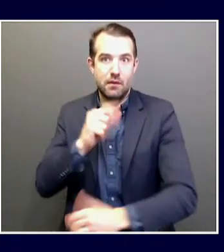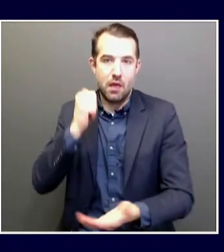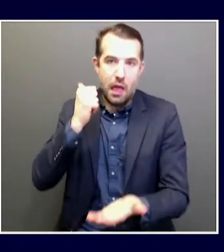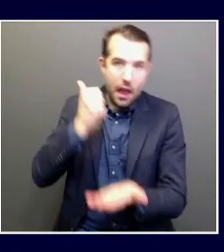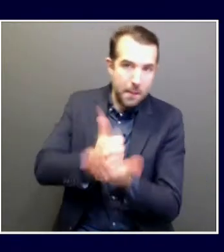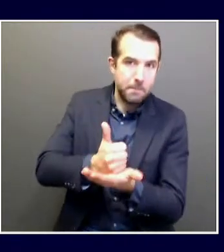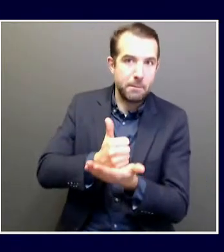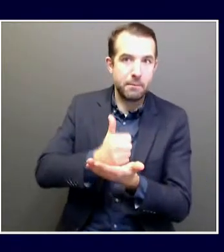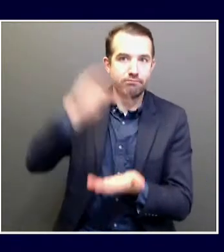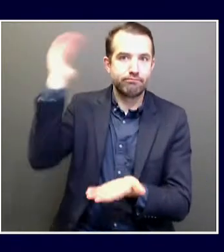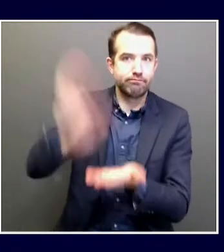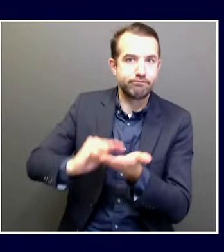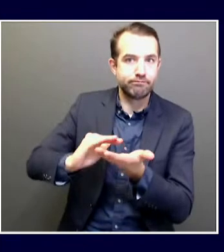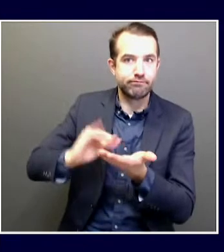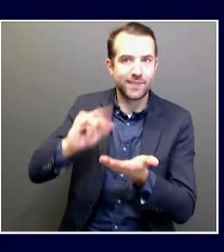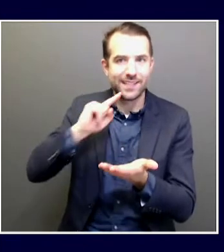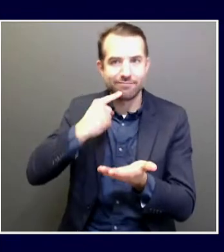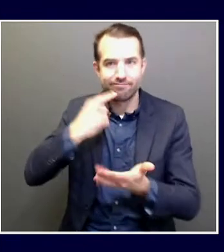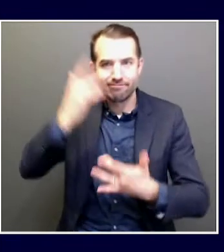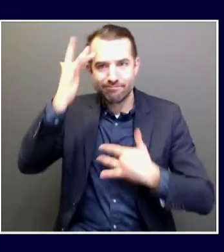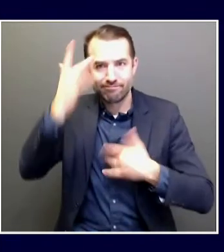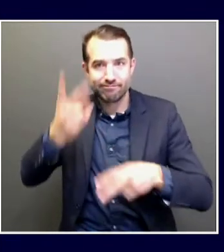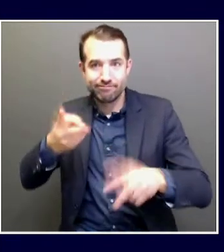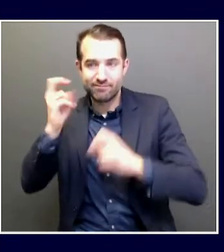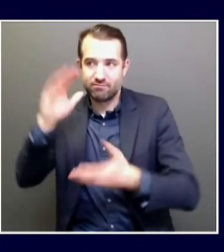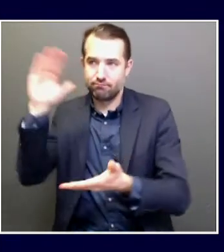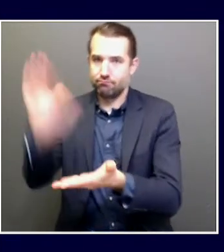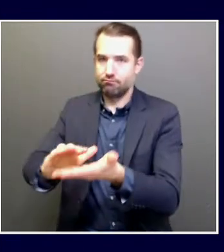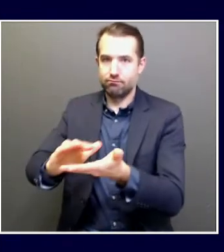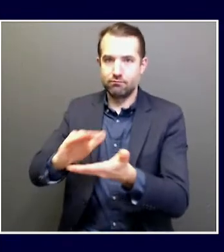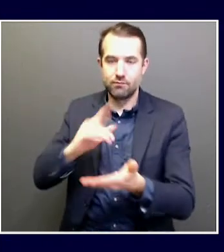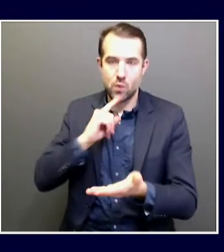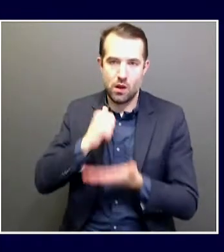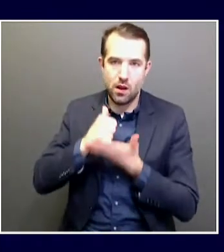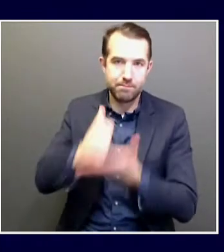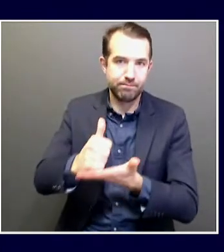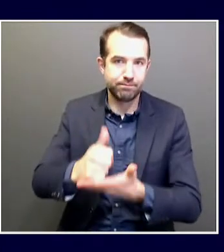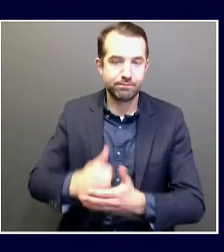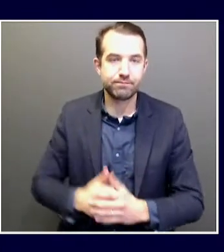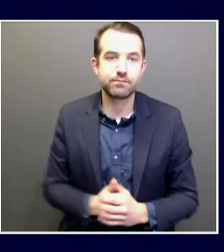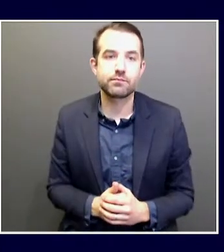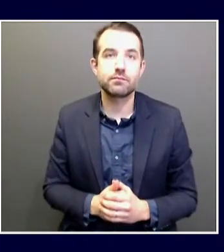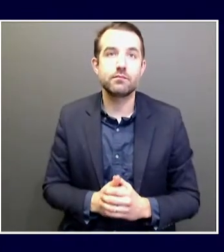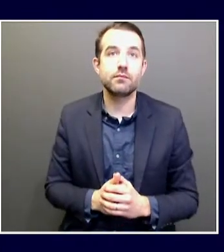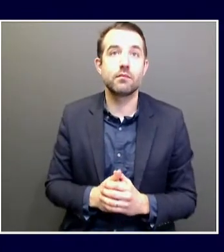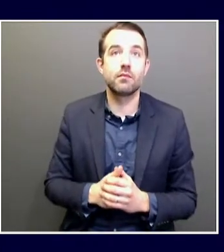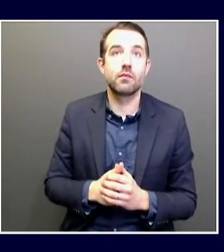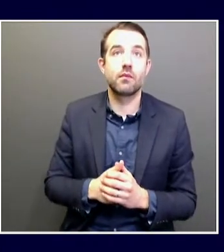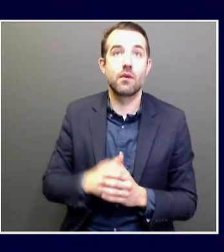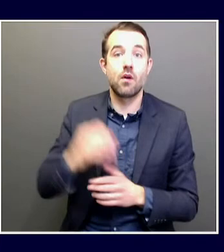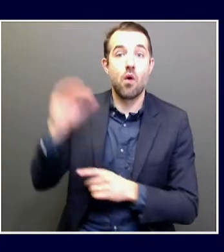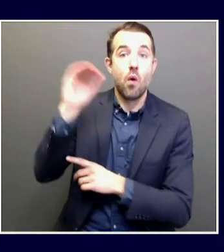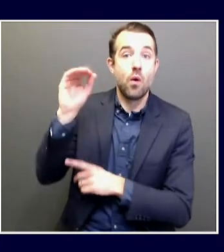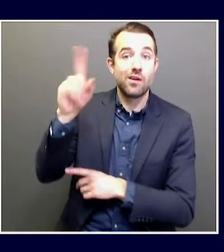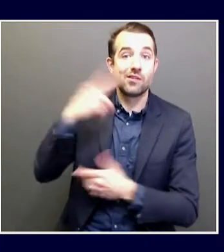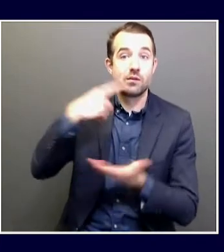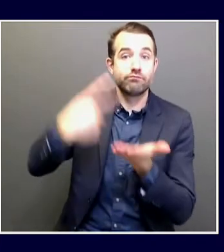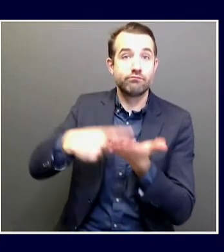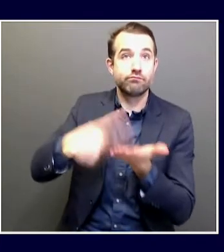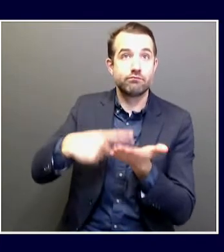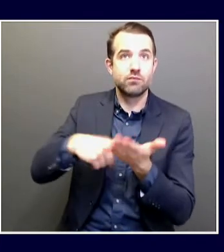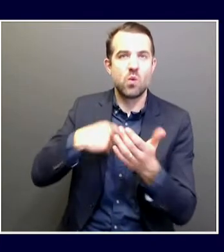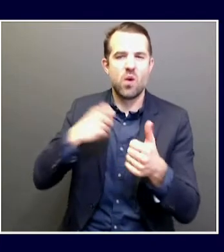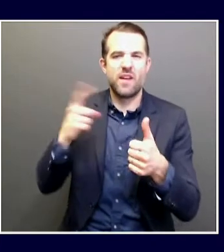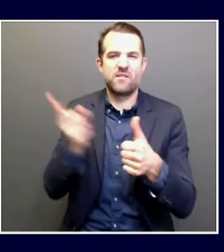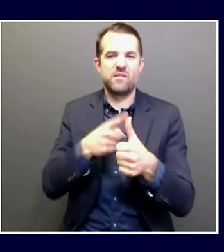moment. Before we do, let me turn to vaccines and vaccinations for a moment. Right now in Maine, we are administering